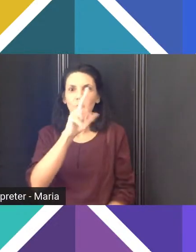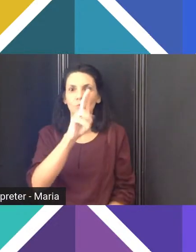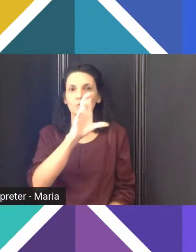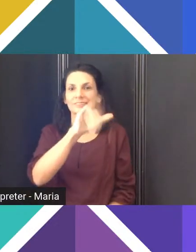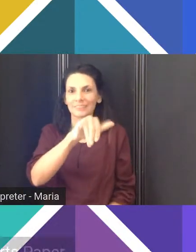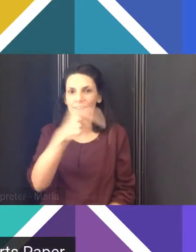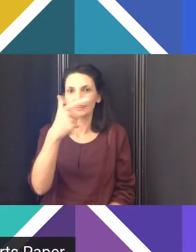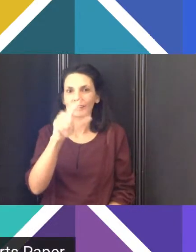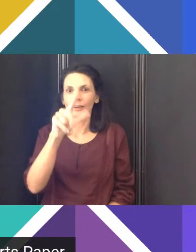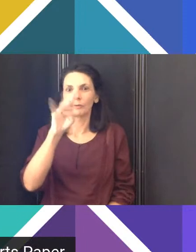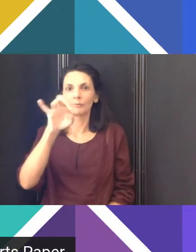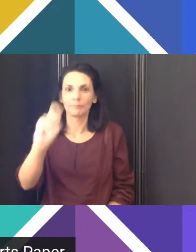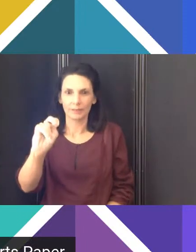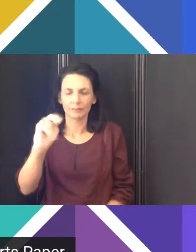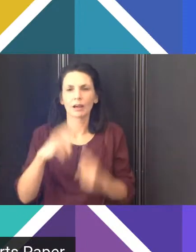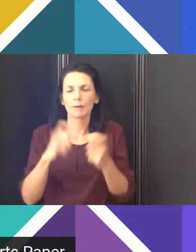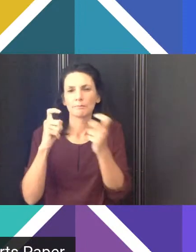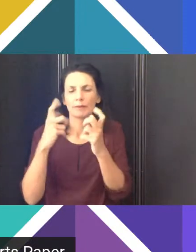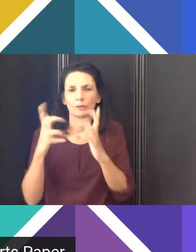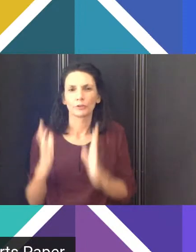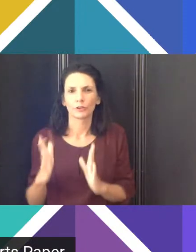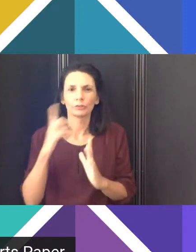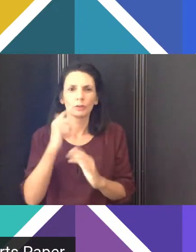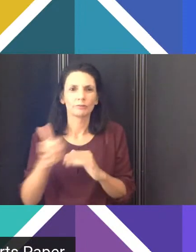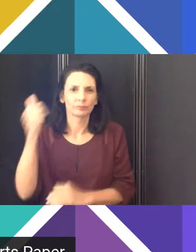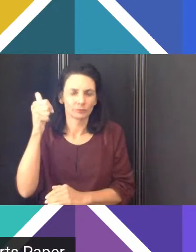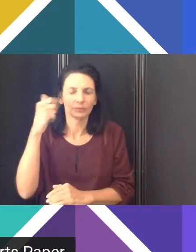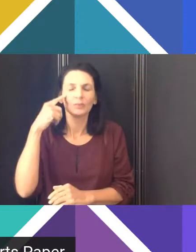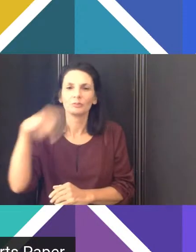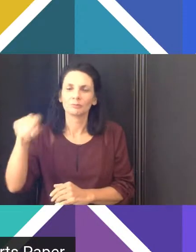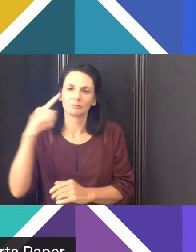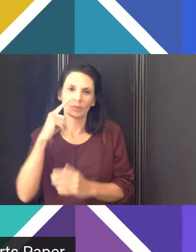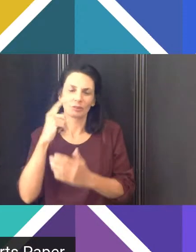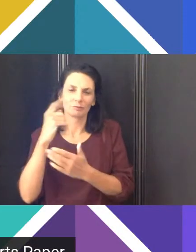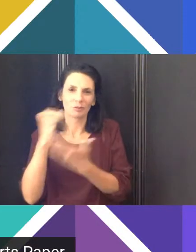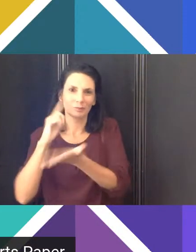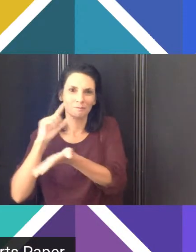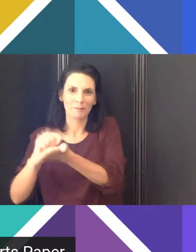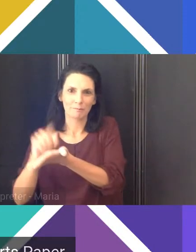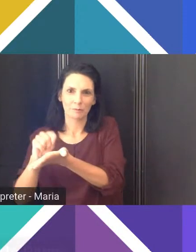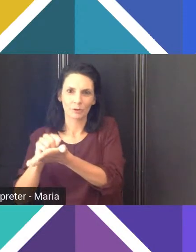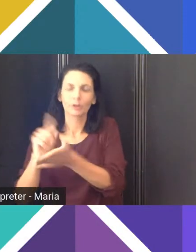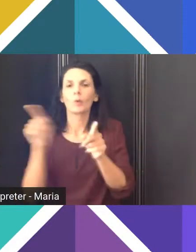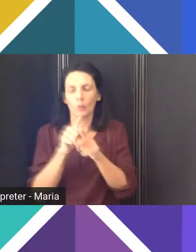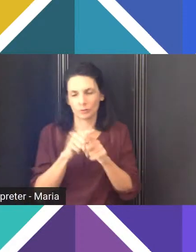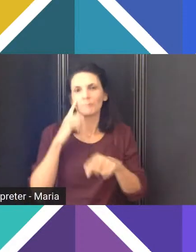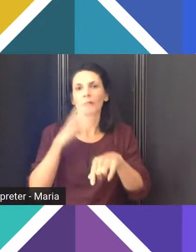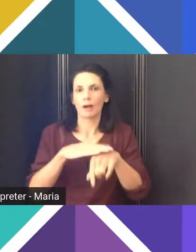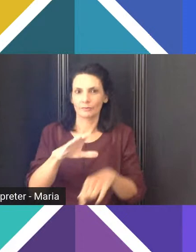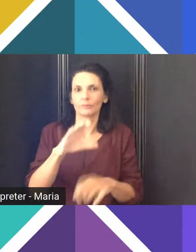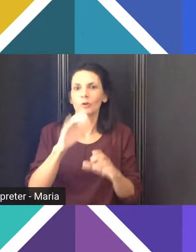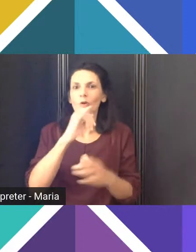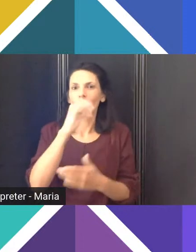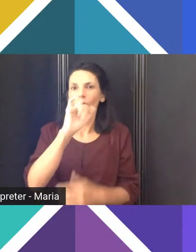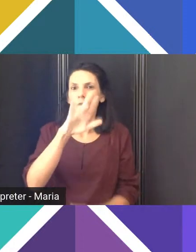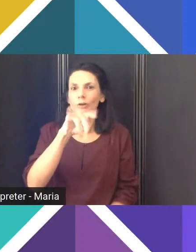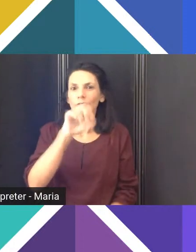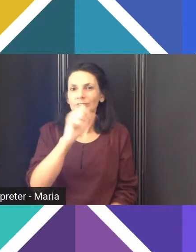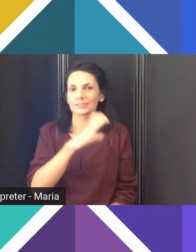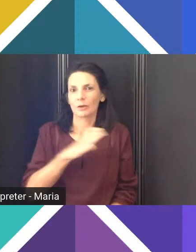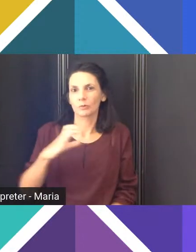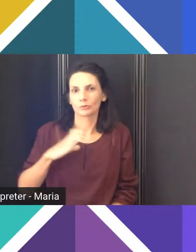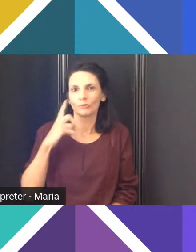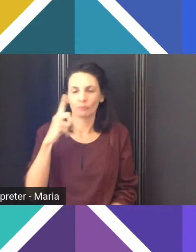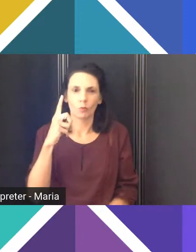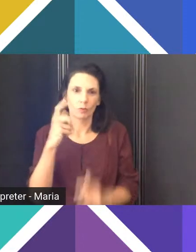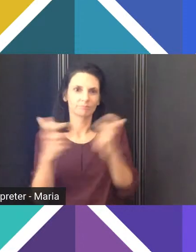Paper, and I work for the Arts Council of Greater New Haven. And I am extremely excited to be having this, to be moderating